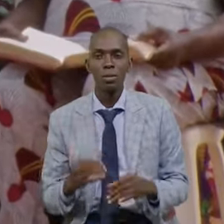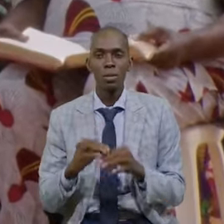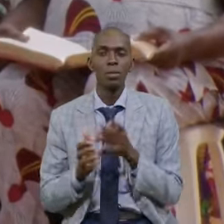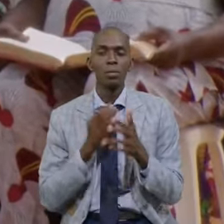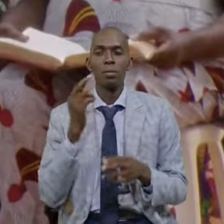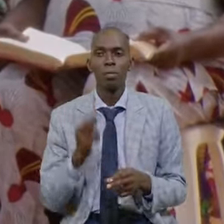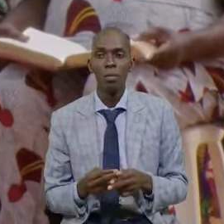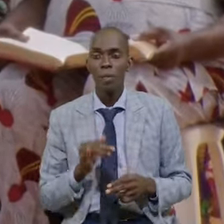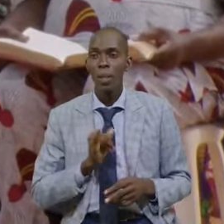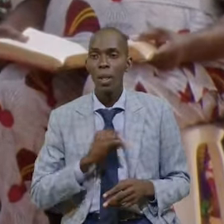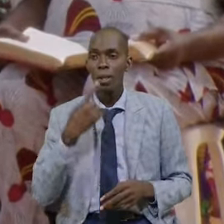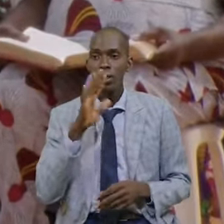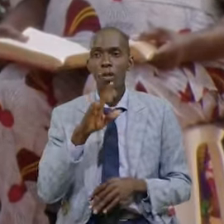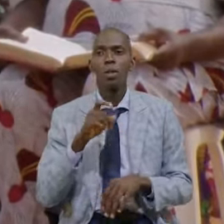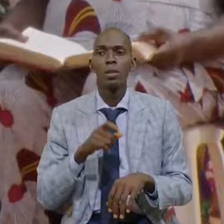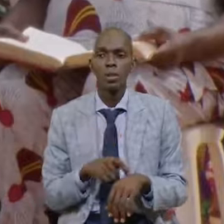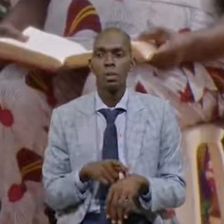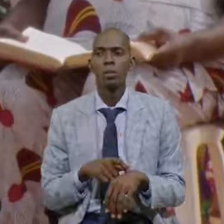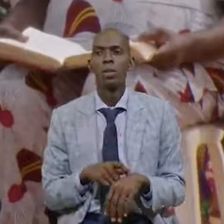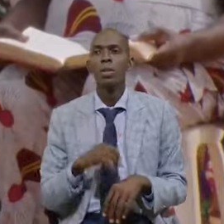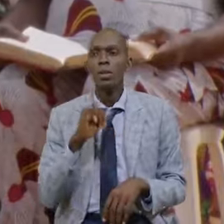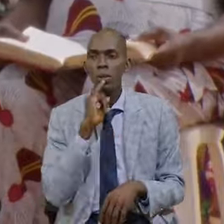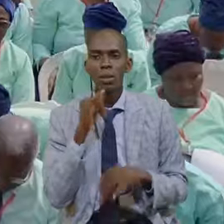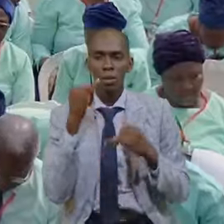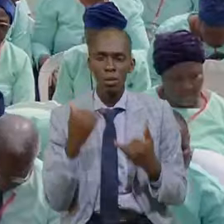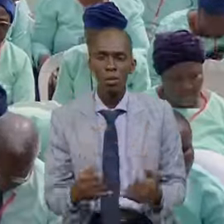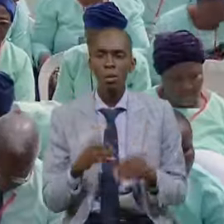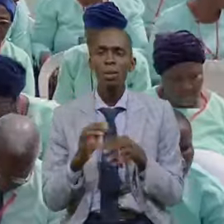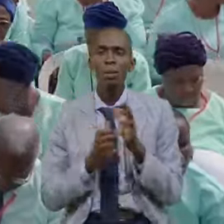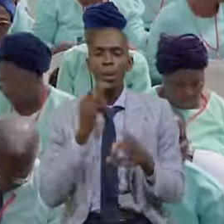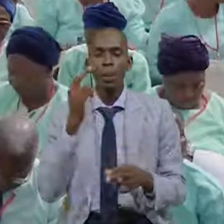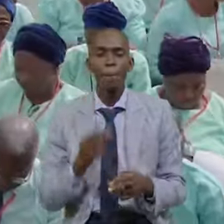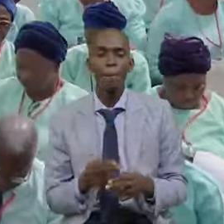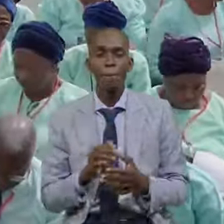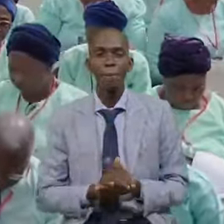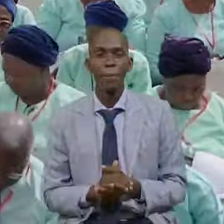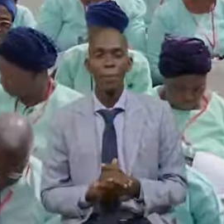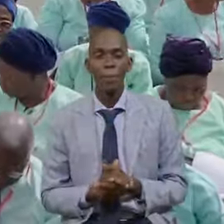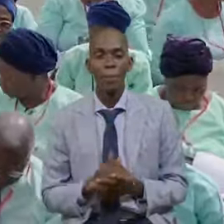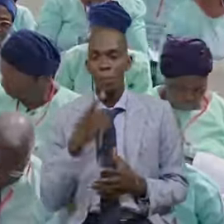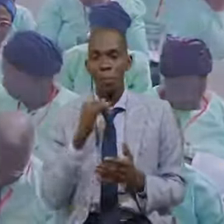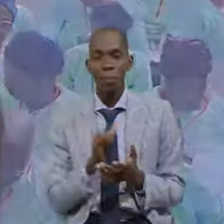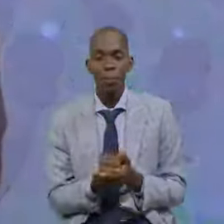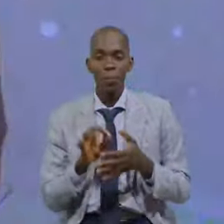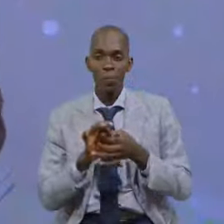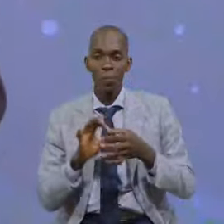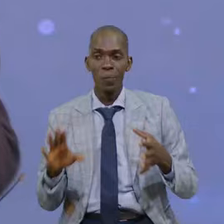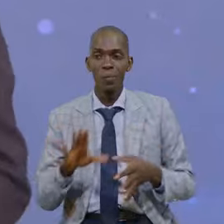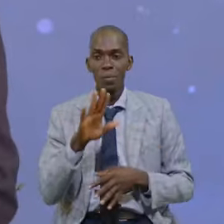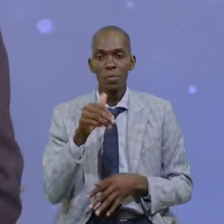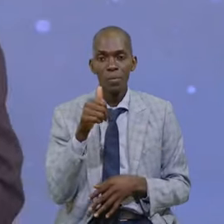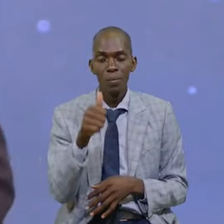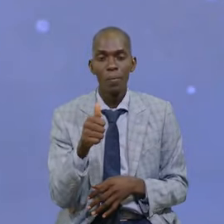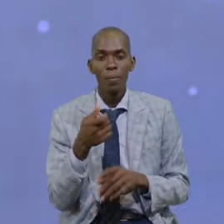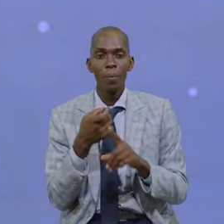I said, your time has come. It says, loose thyself from